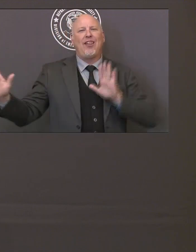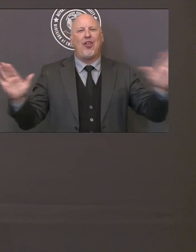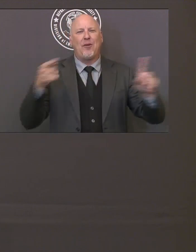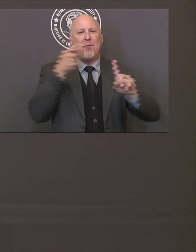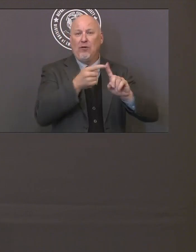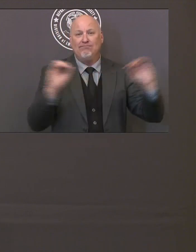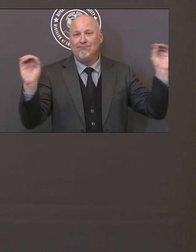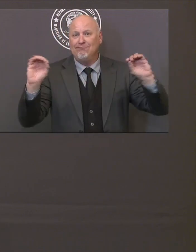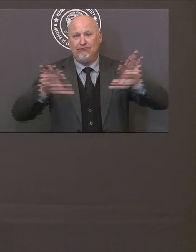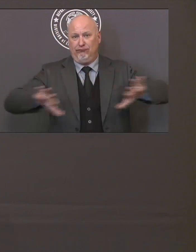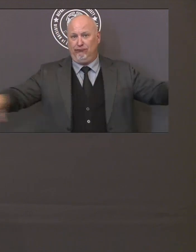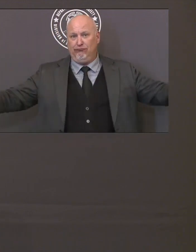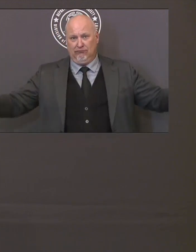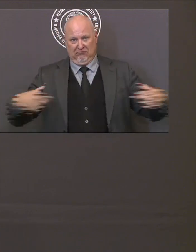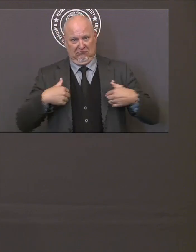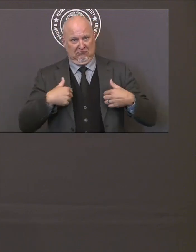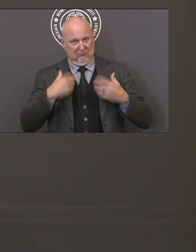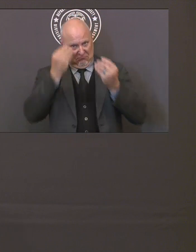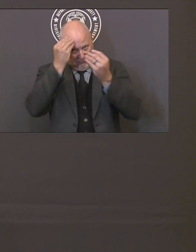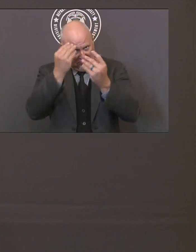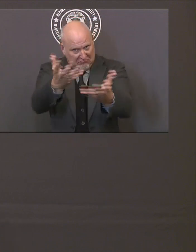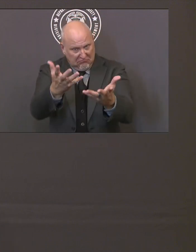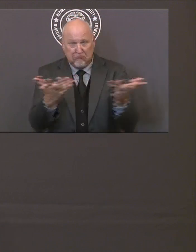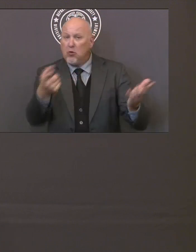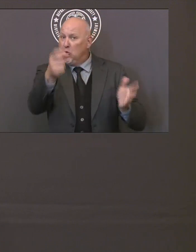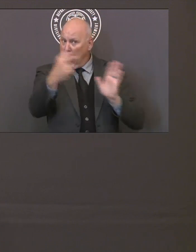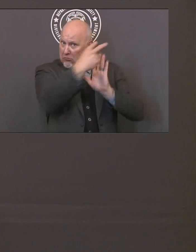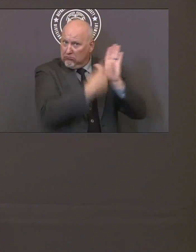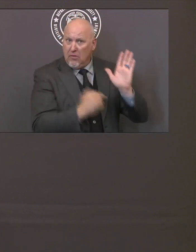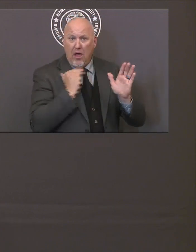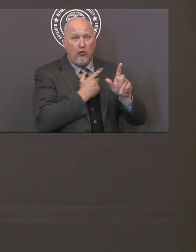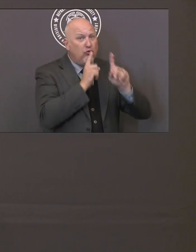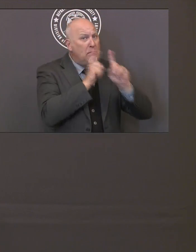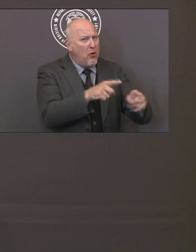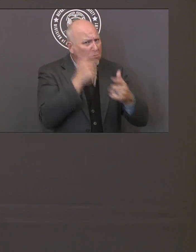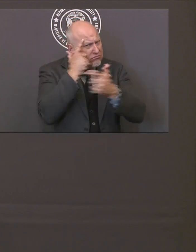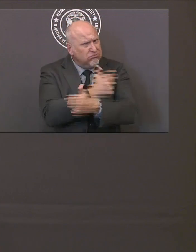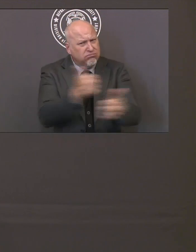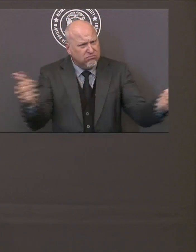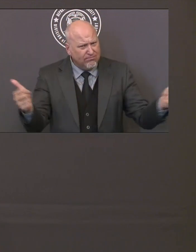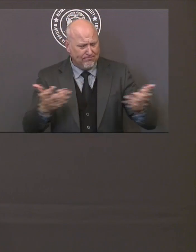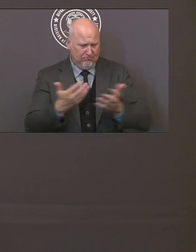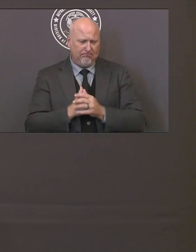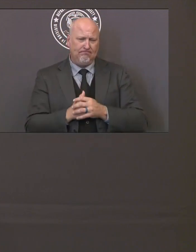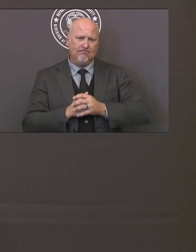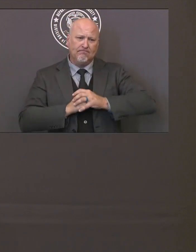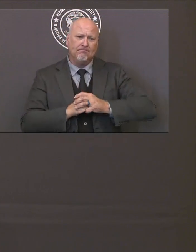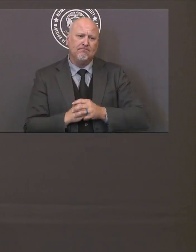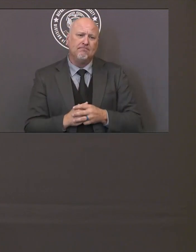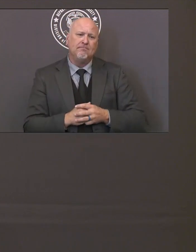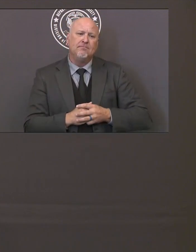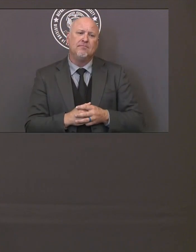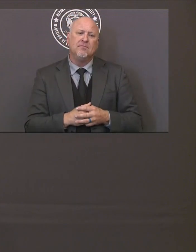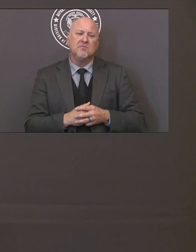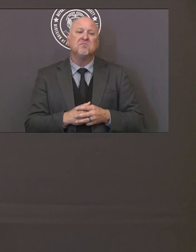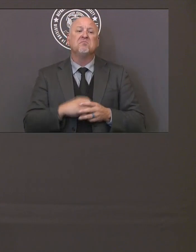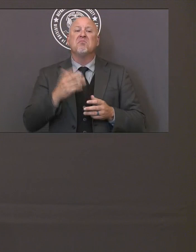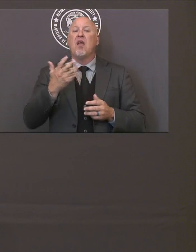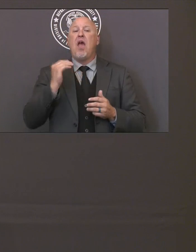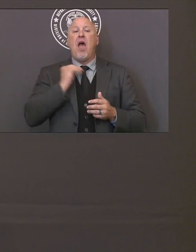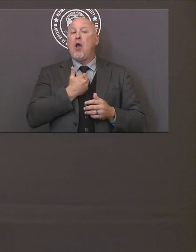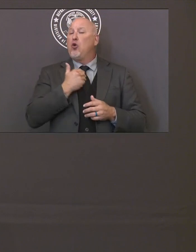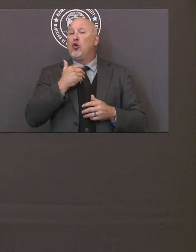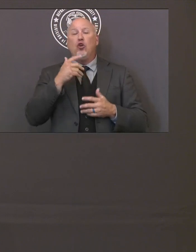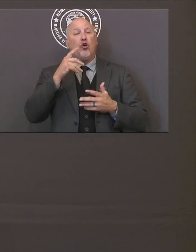the studies it's based on. I organized my comments around a few different questions. First of all, why is there so much